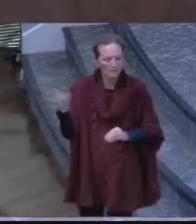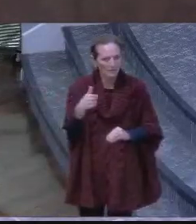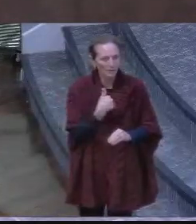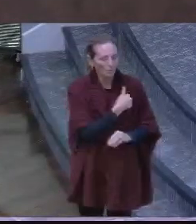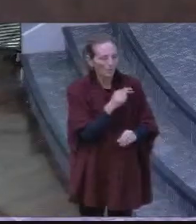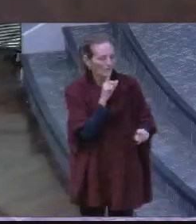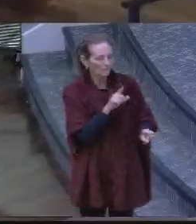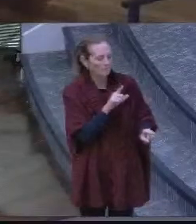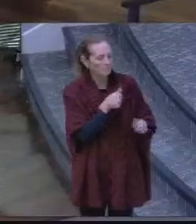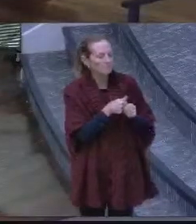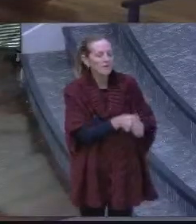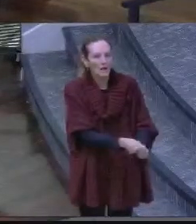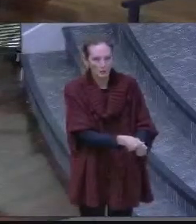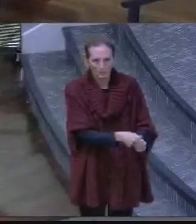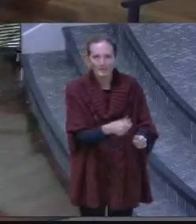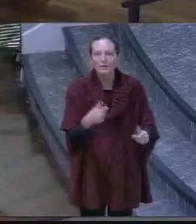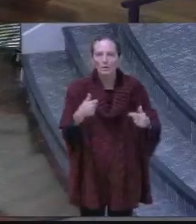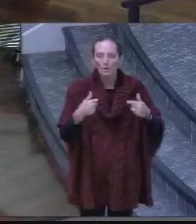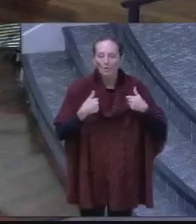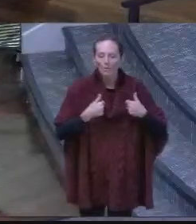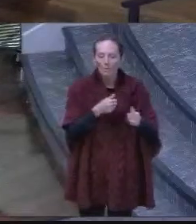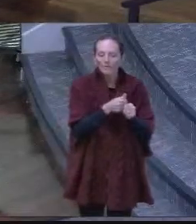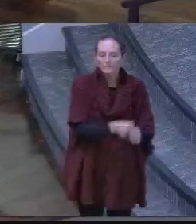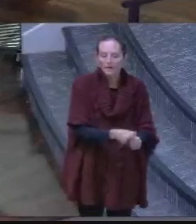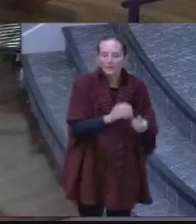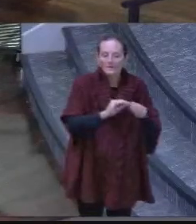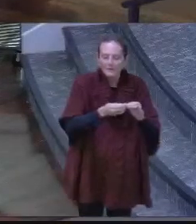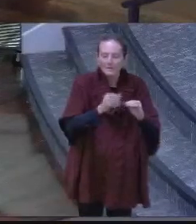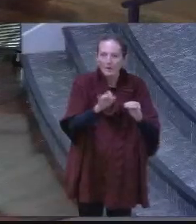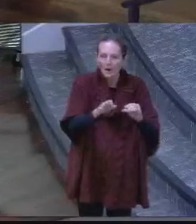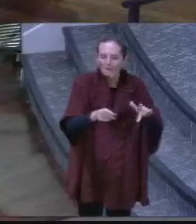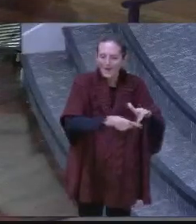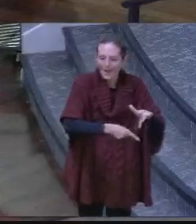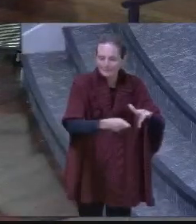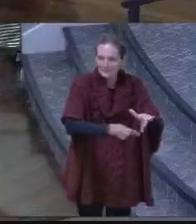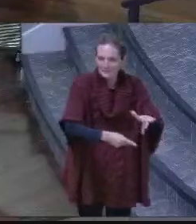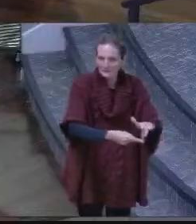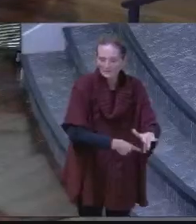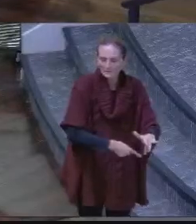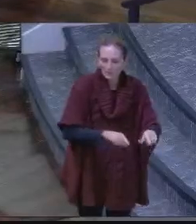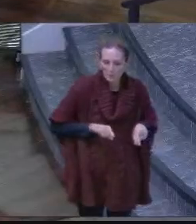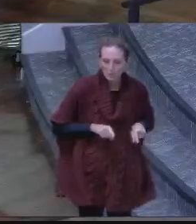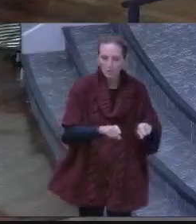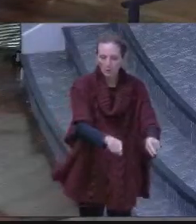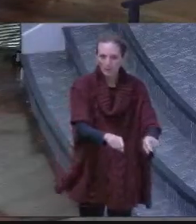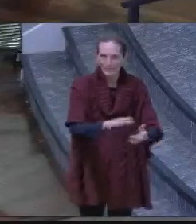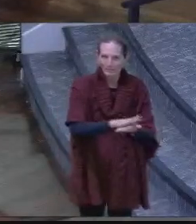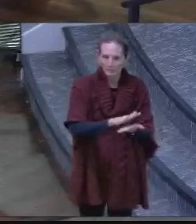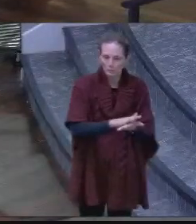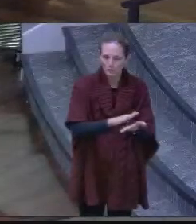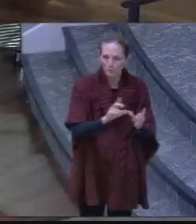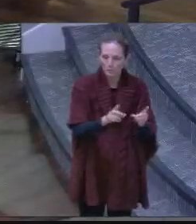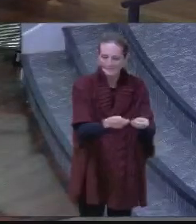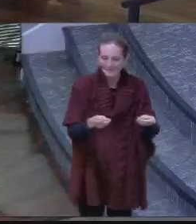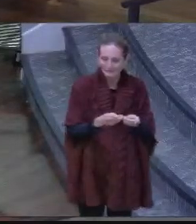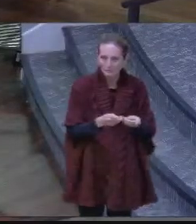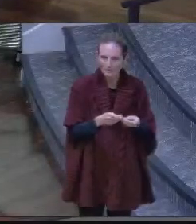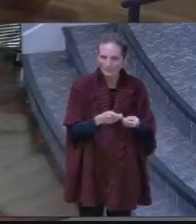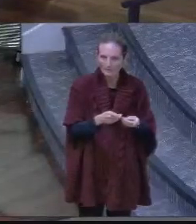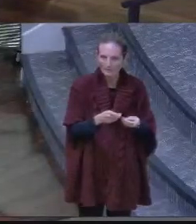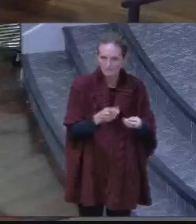the number of absences throughout the school district each year, and